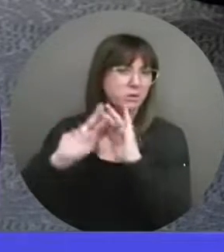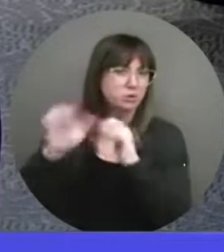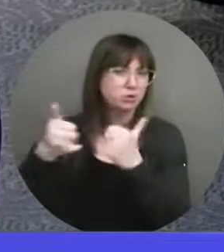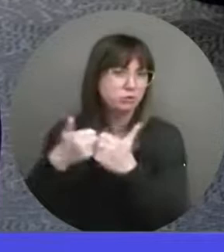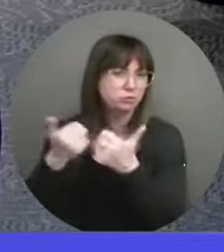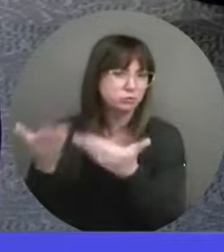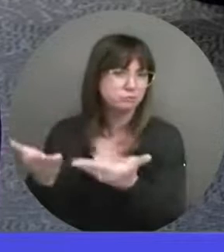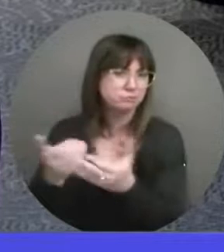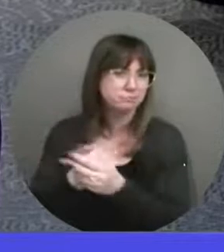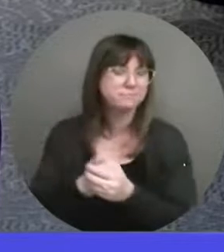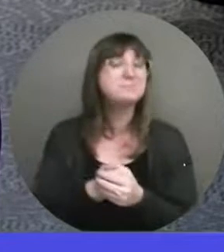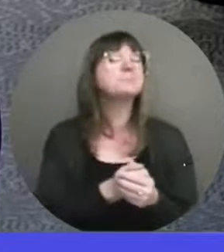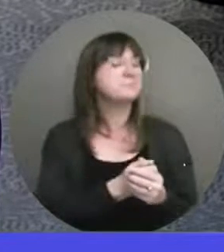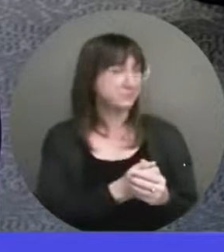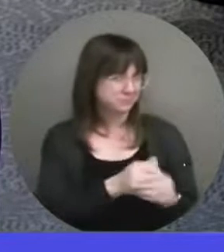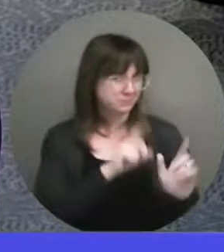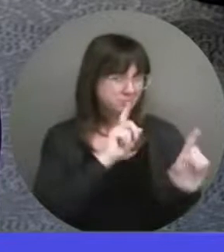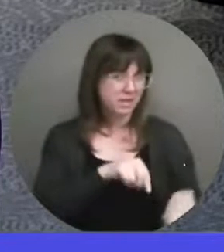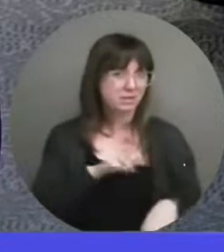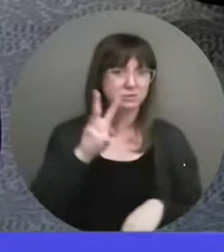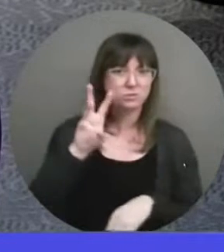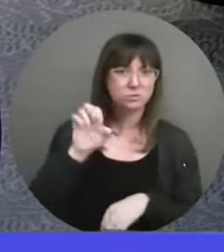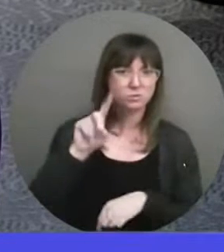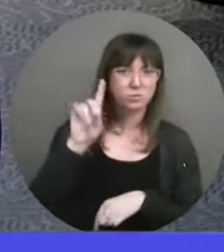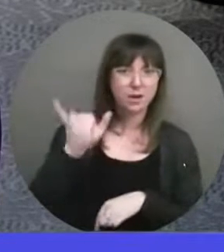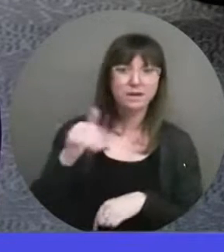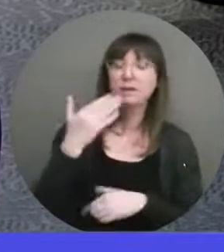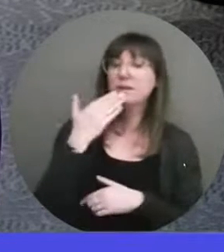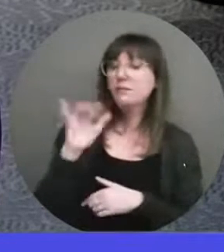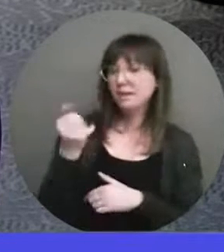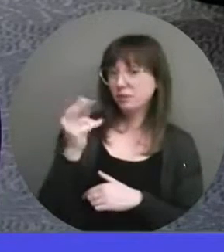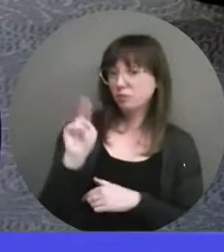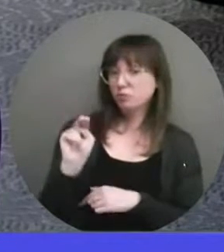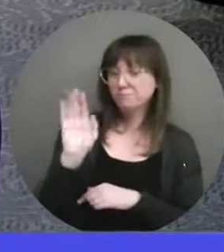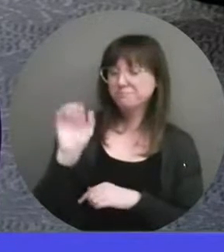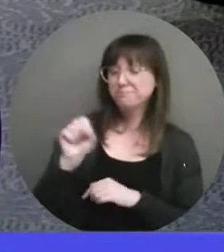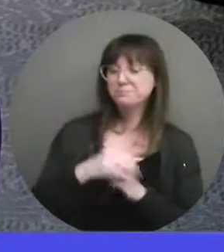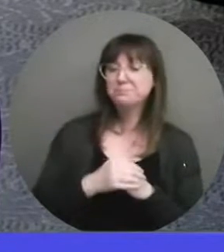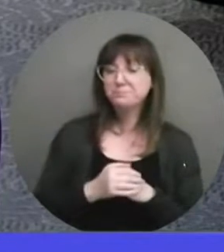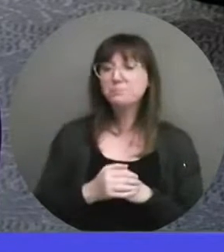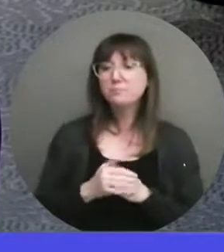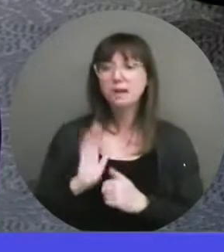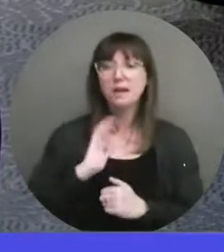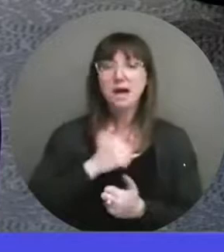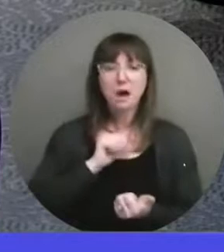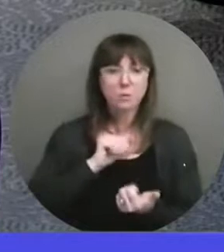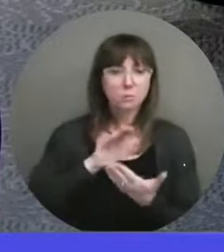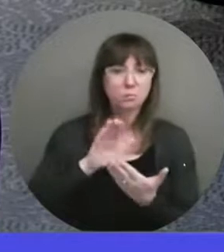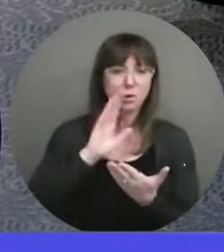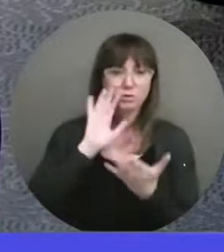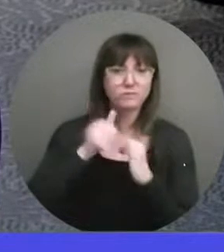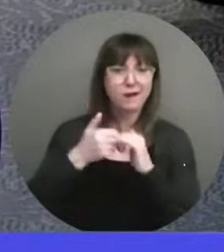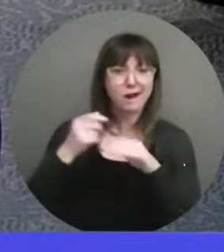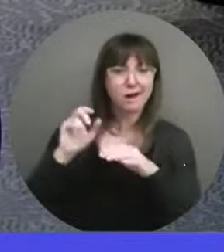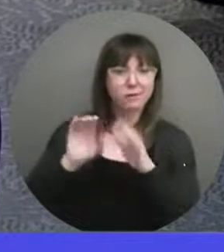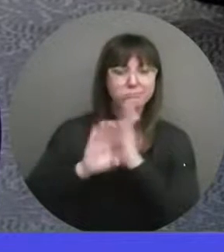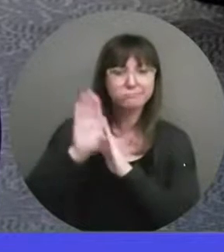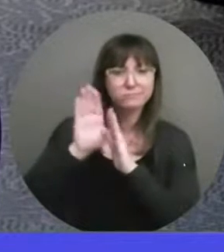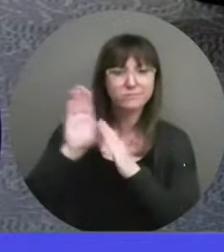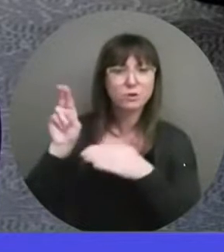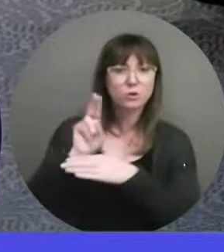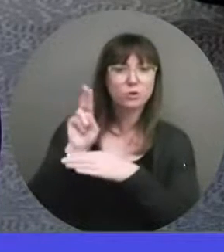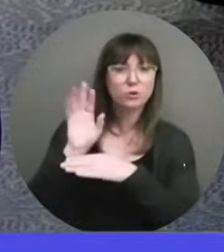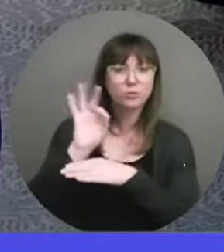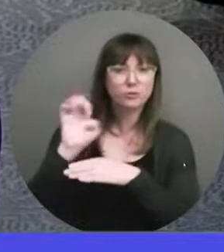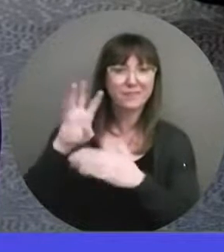Thank you very much, John, for your question. The approach that we take in terms of building the user fee schedules really aligns